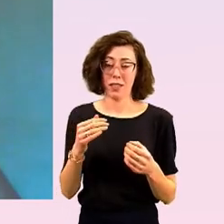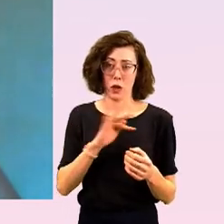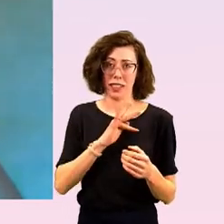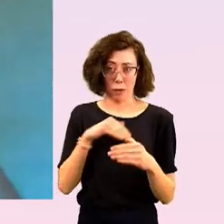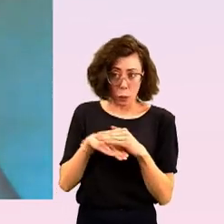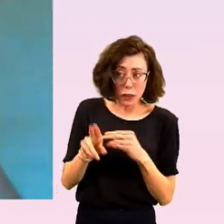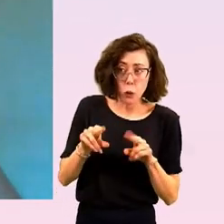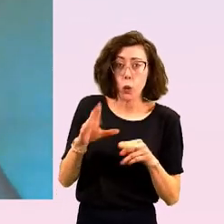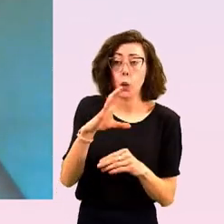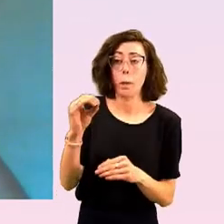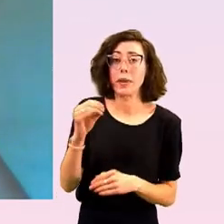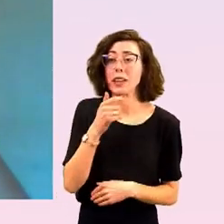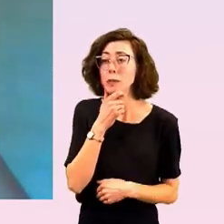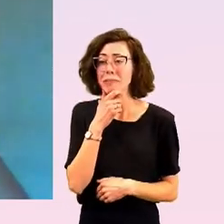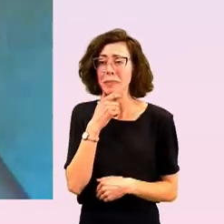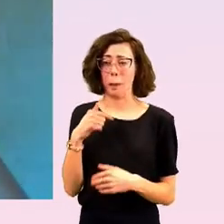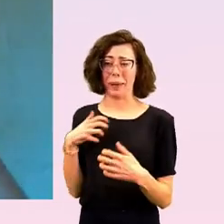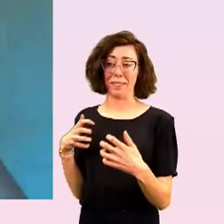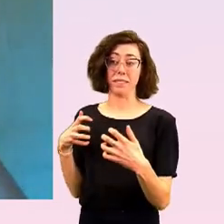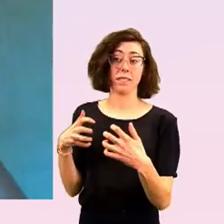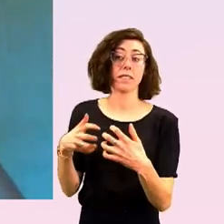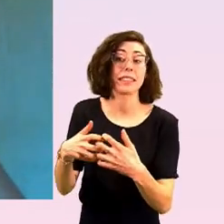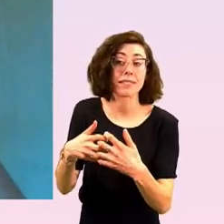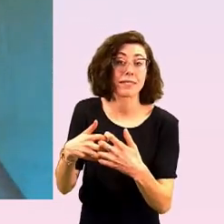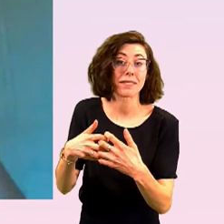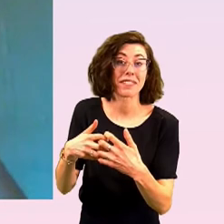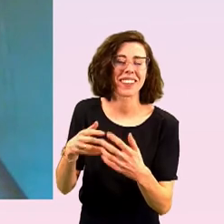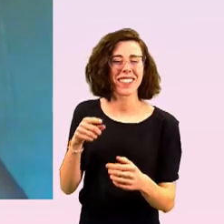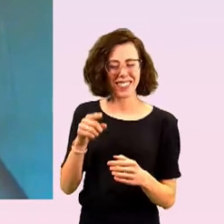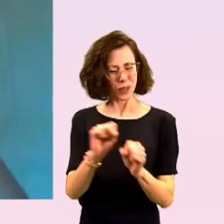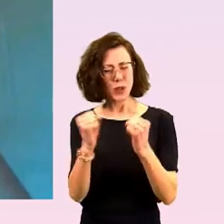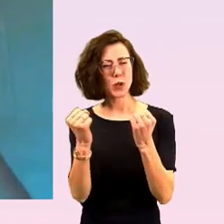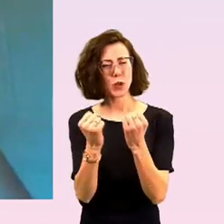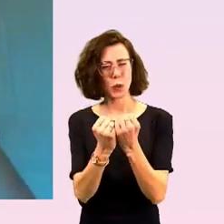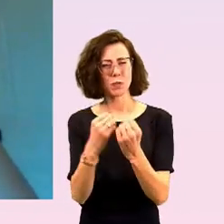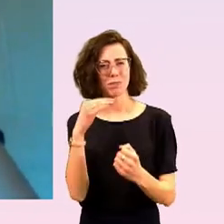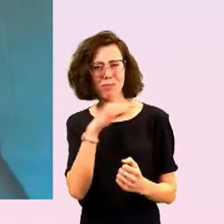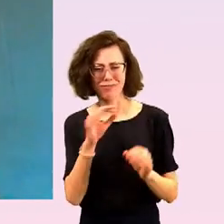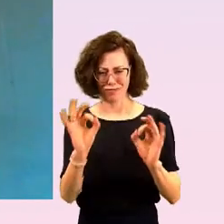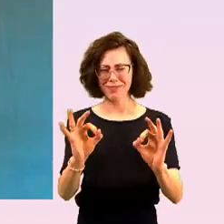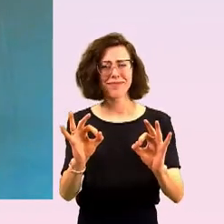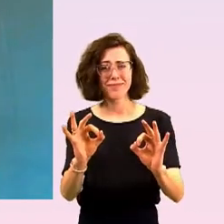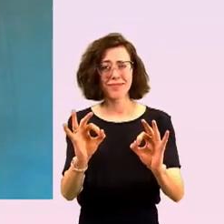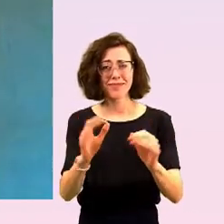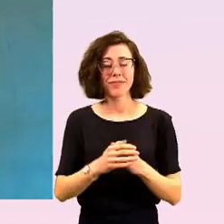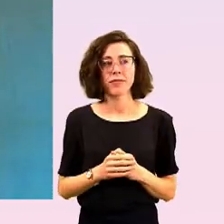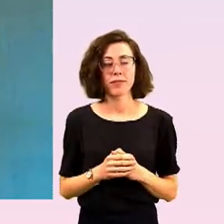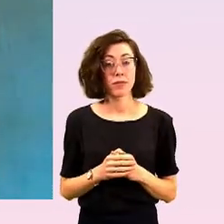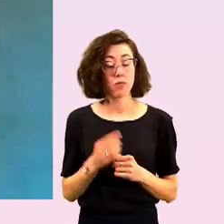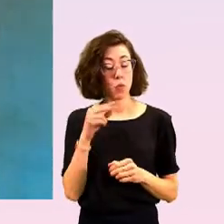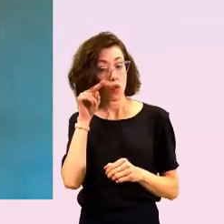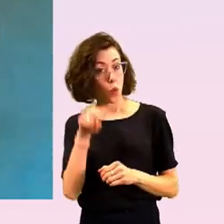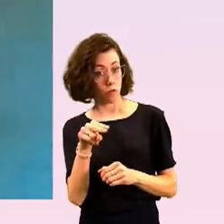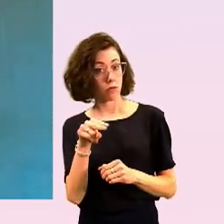wondering, do I fit here? And having that social aspect is amazing. One thing that we have noticed in